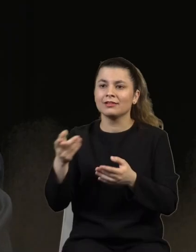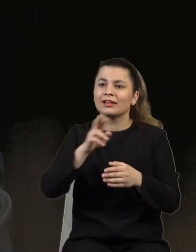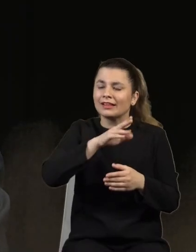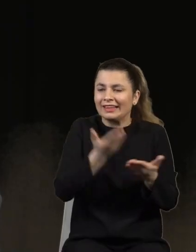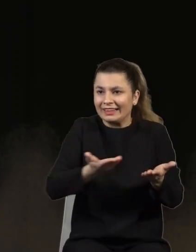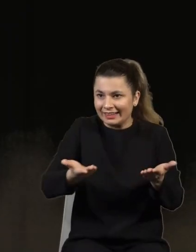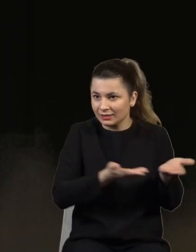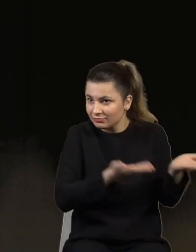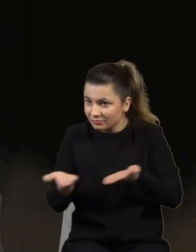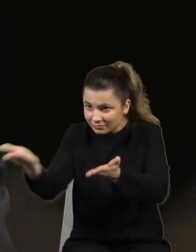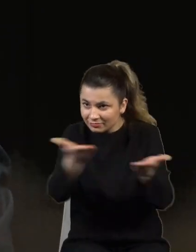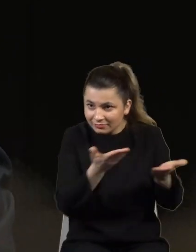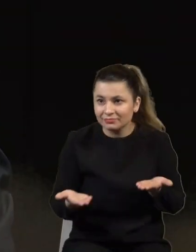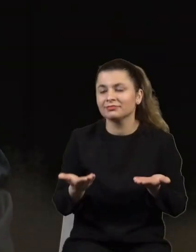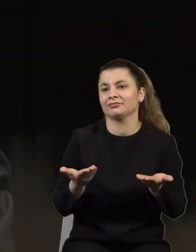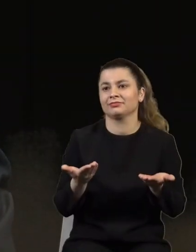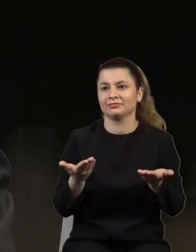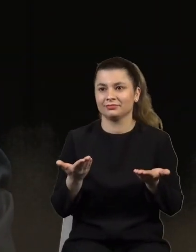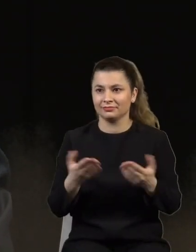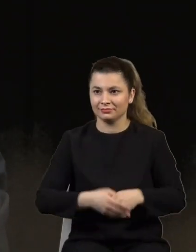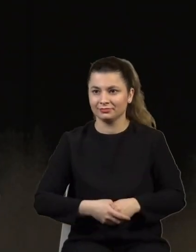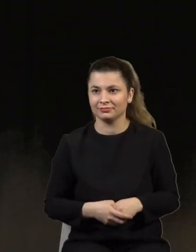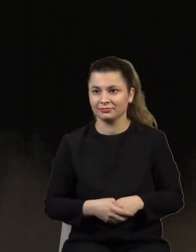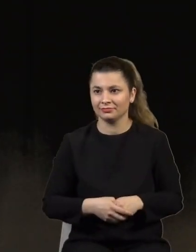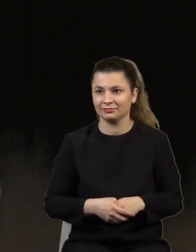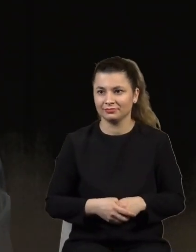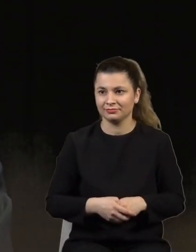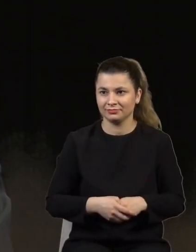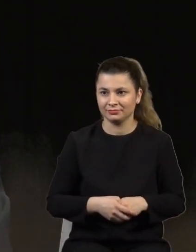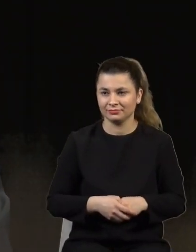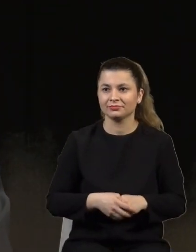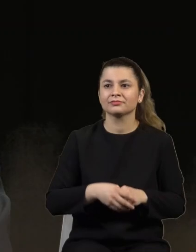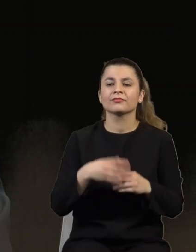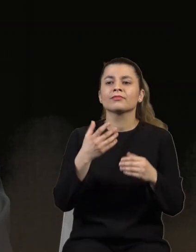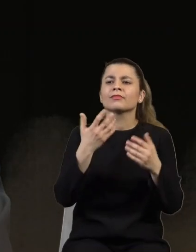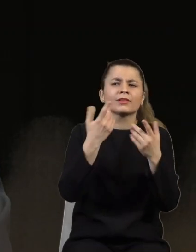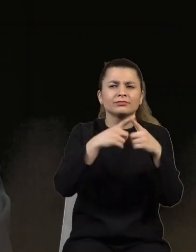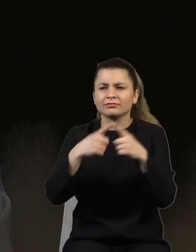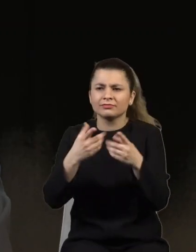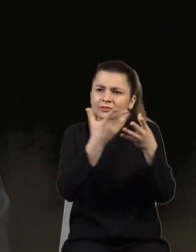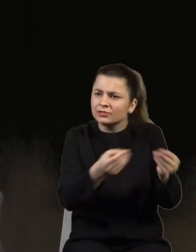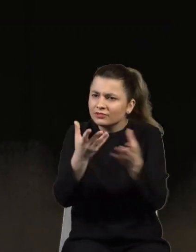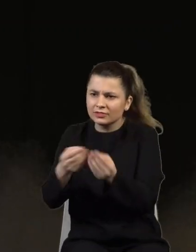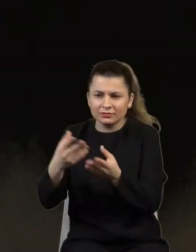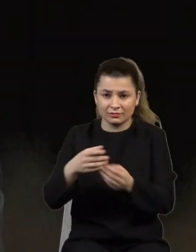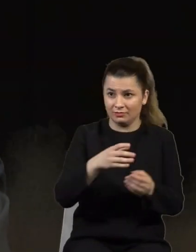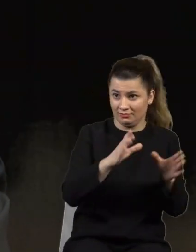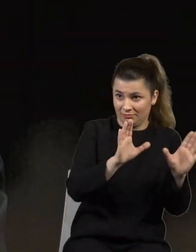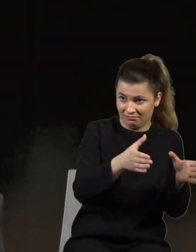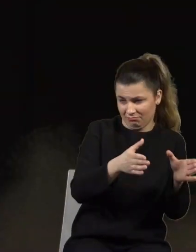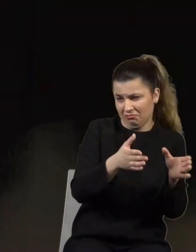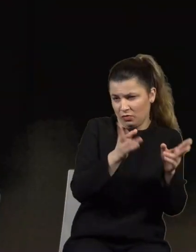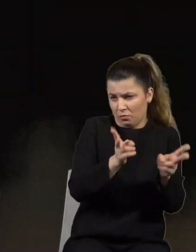certain digitalization solutions from civil sector to military sector to track, for